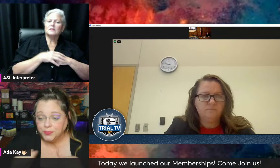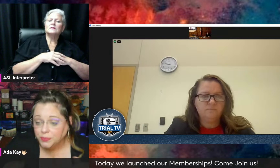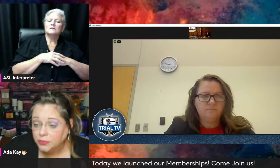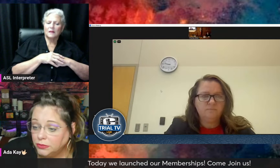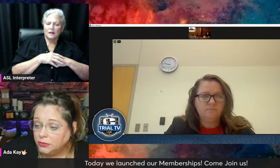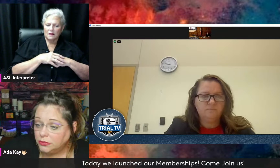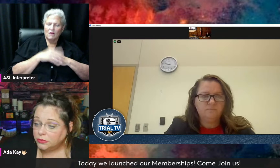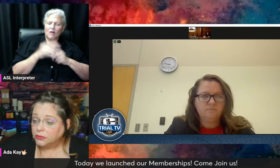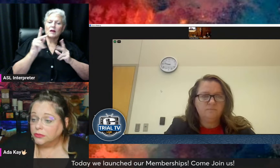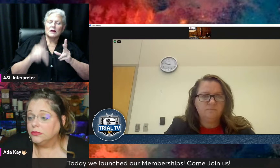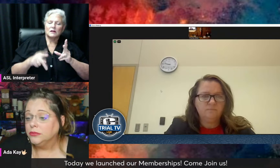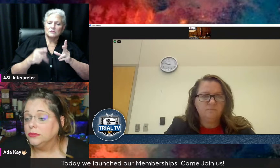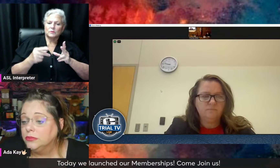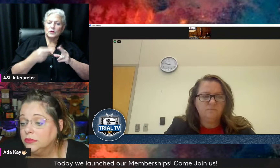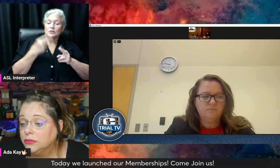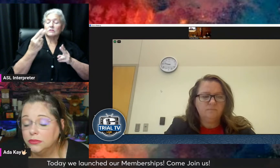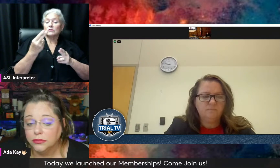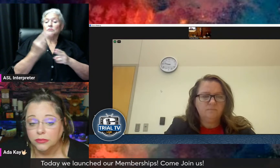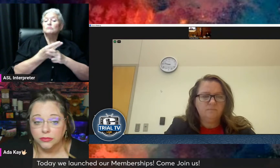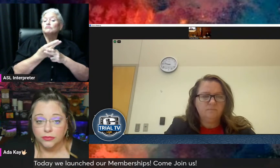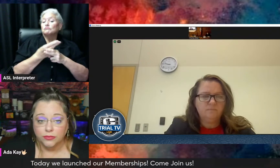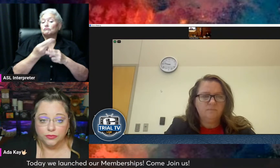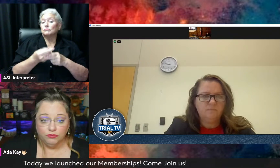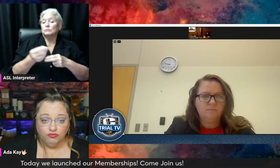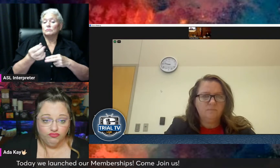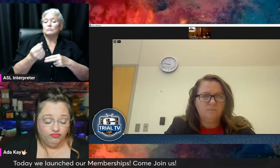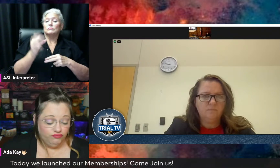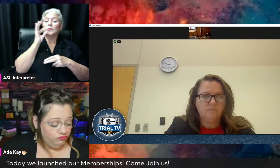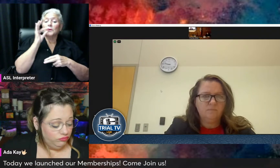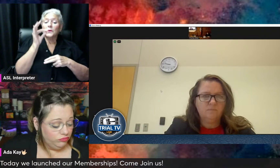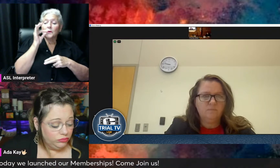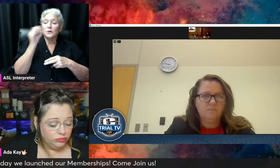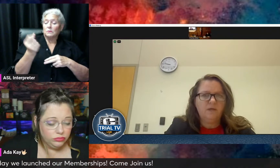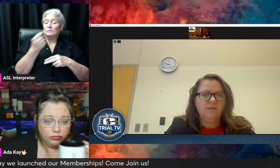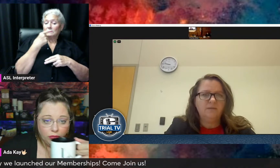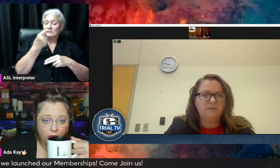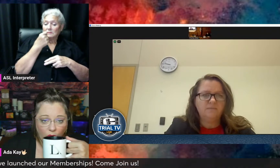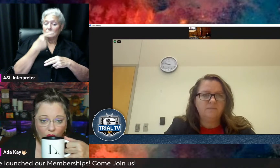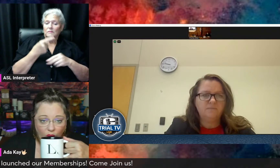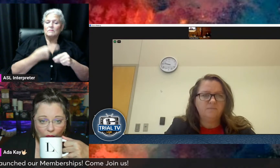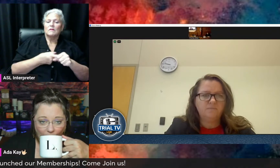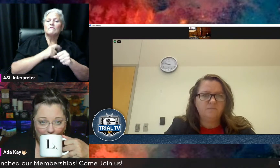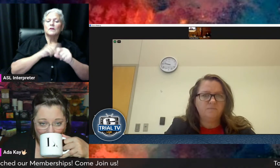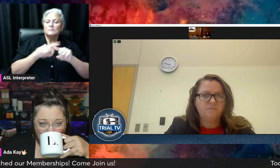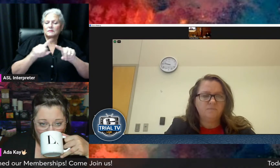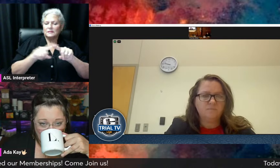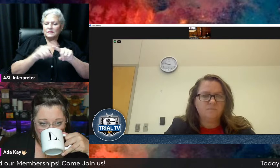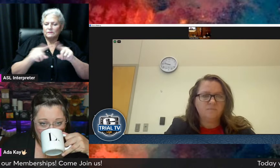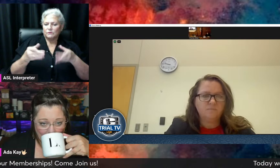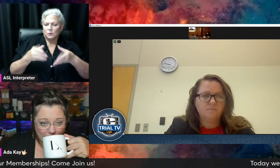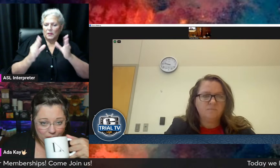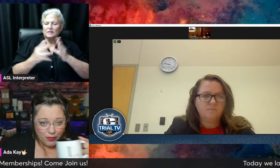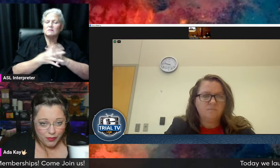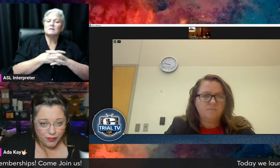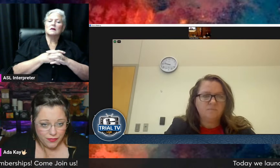THC of various sources or from various sources? Yes. The numbers that you